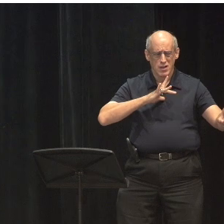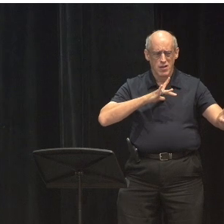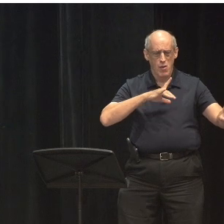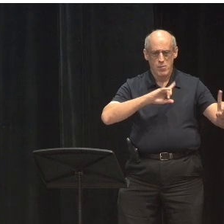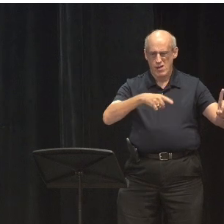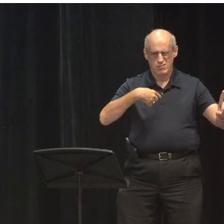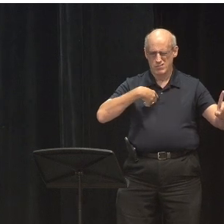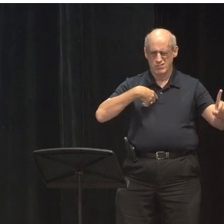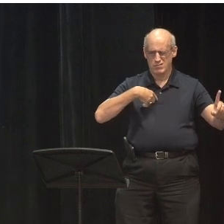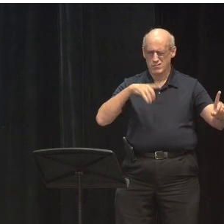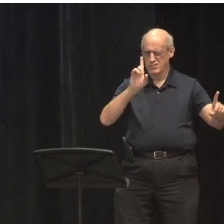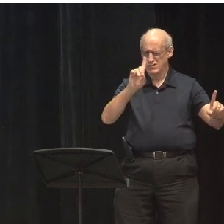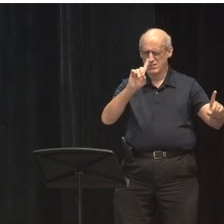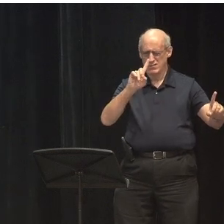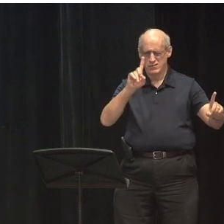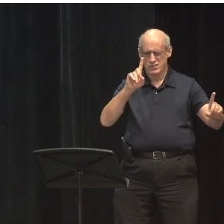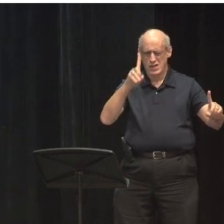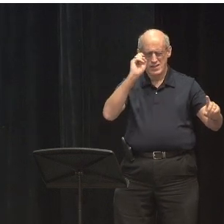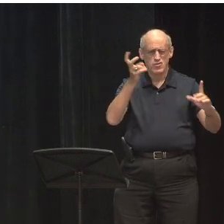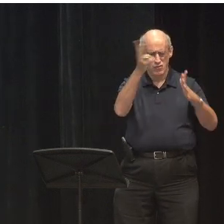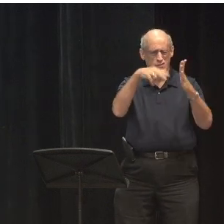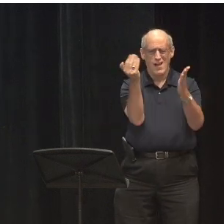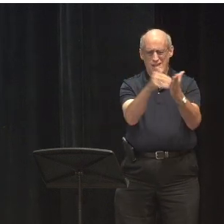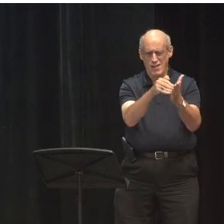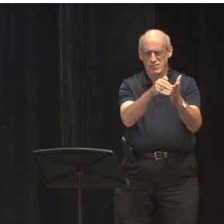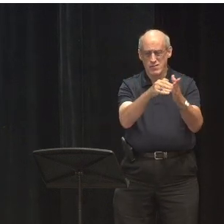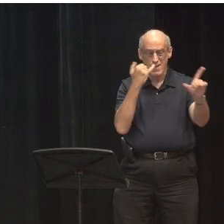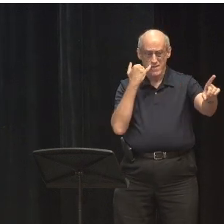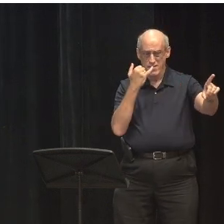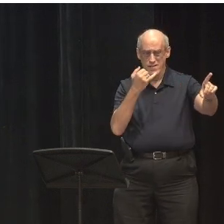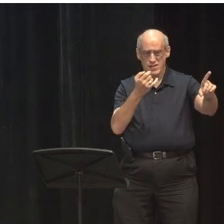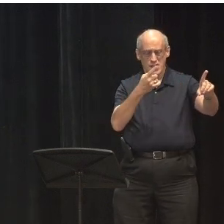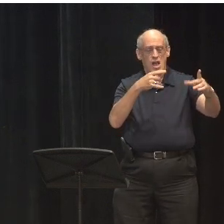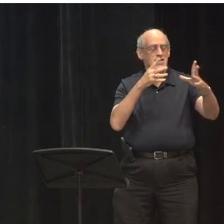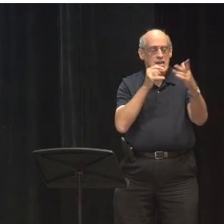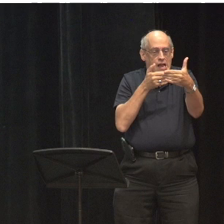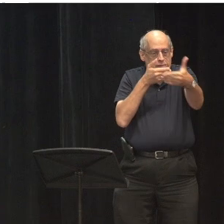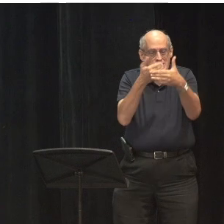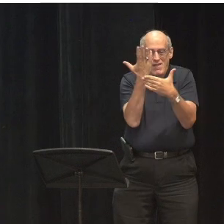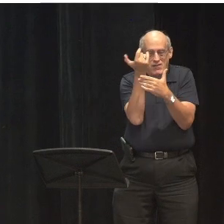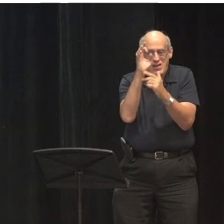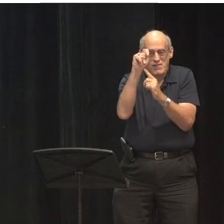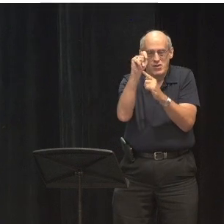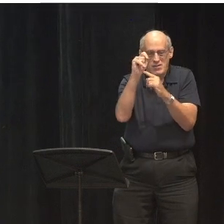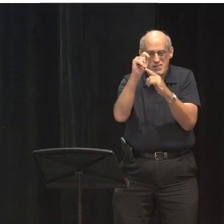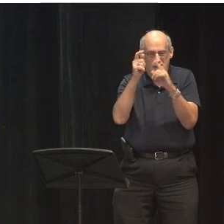area. So I think that's something we need to revisit. If they are not within the 15-foot variance,